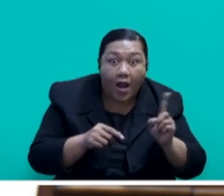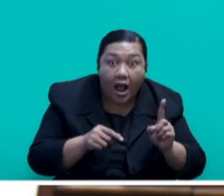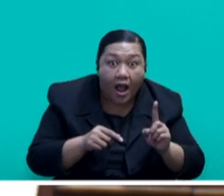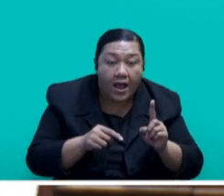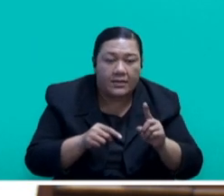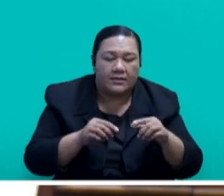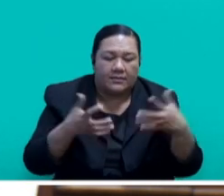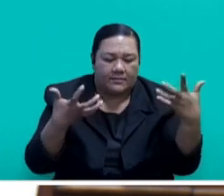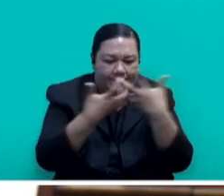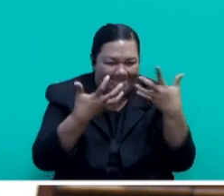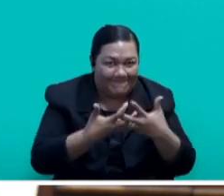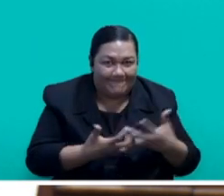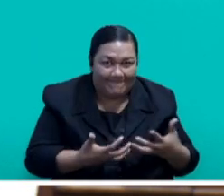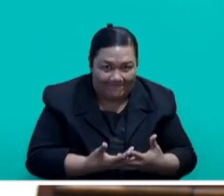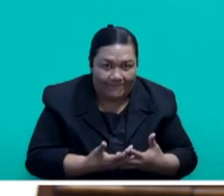be relevant,